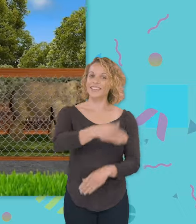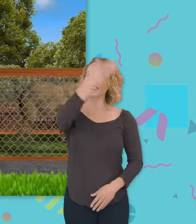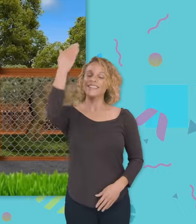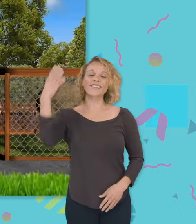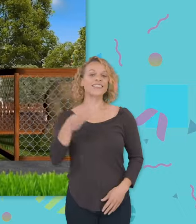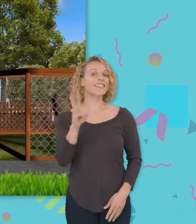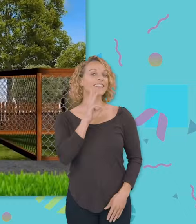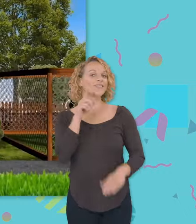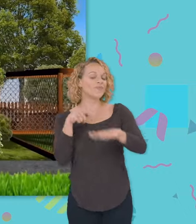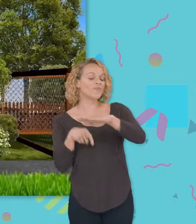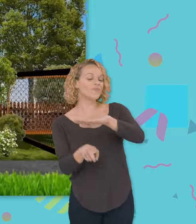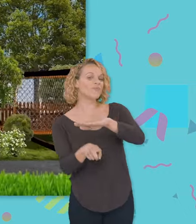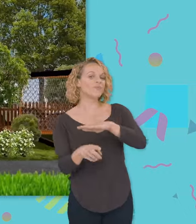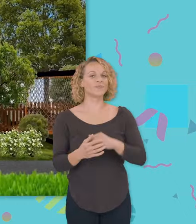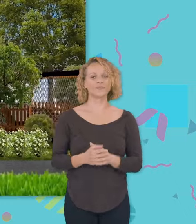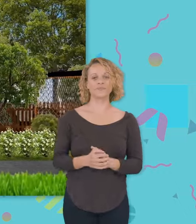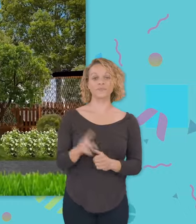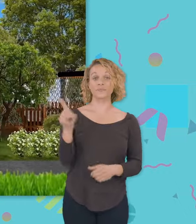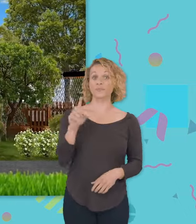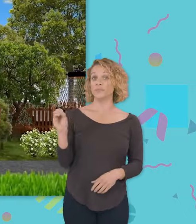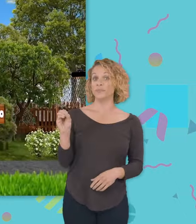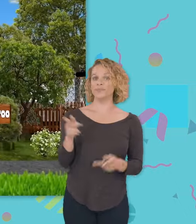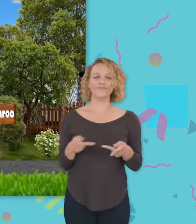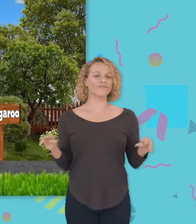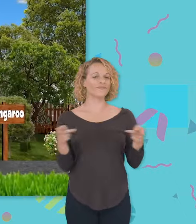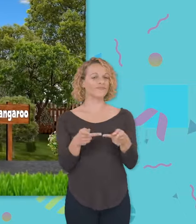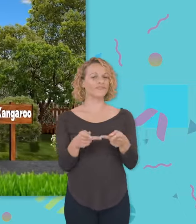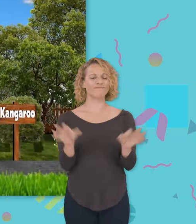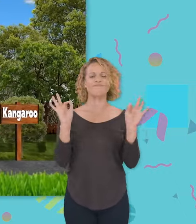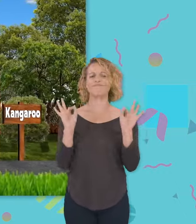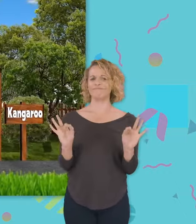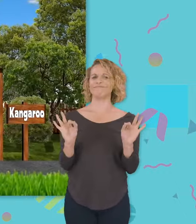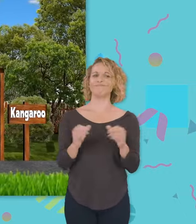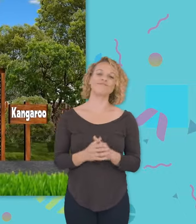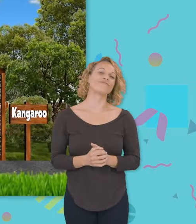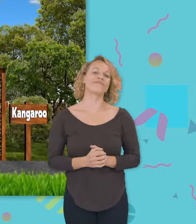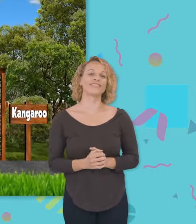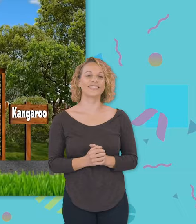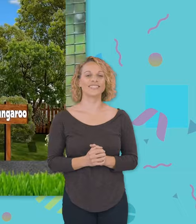the sky, and the sea. The zoo is the place to be.